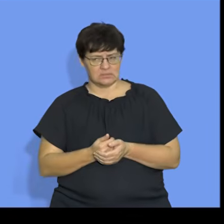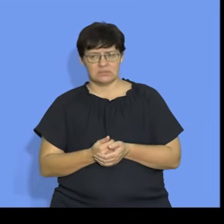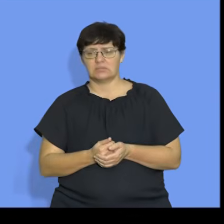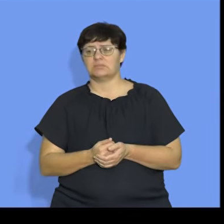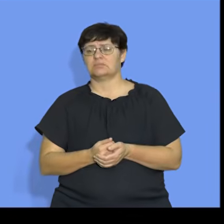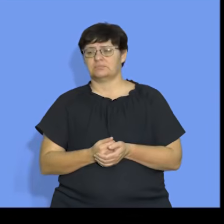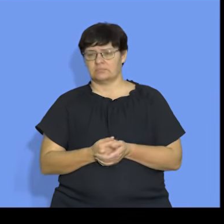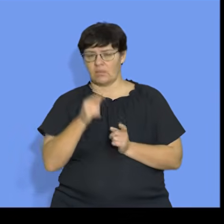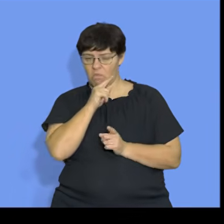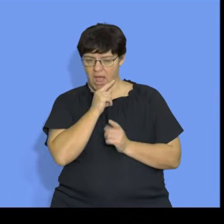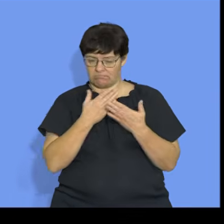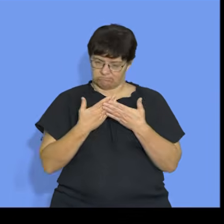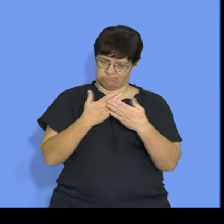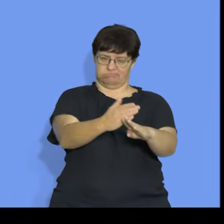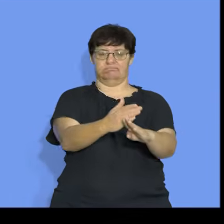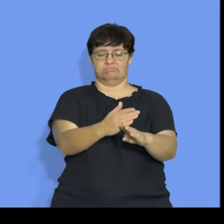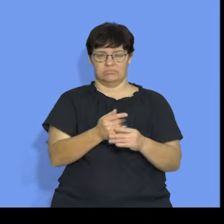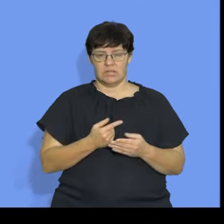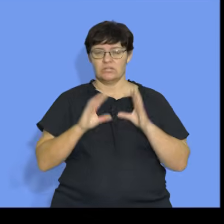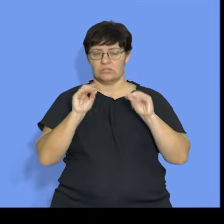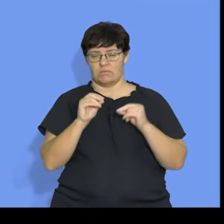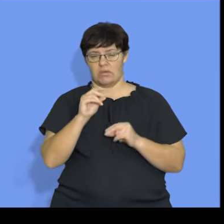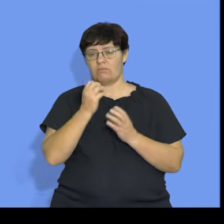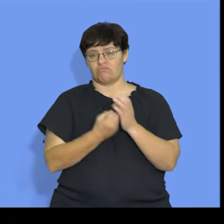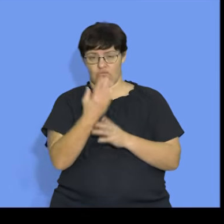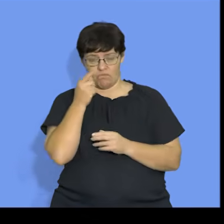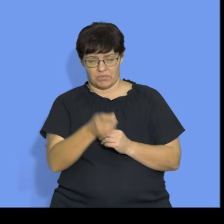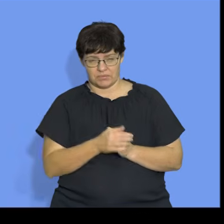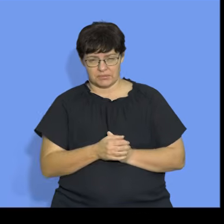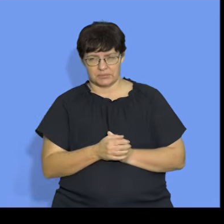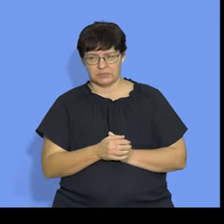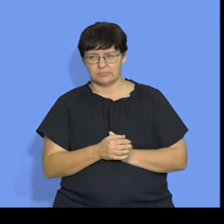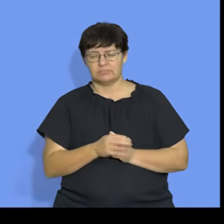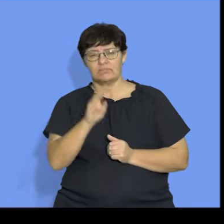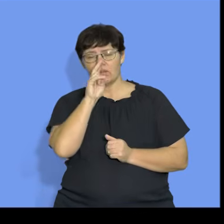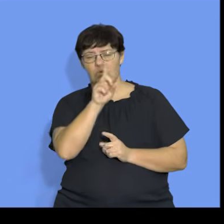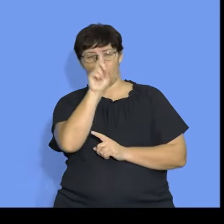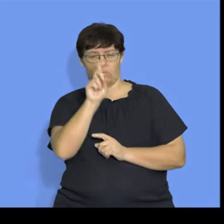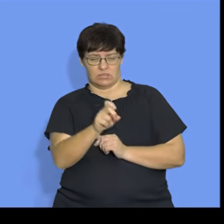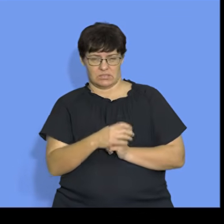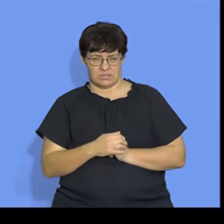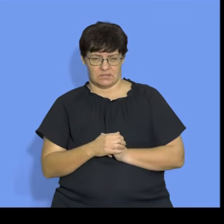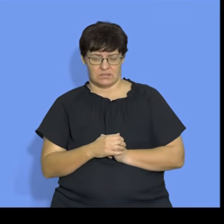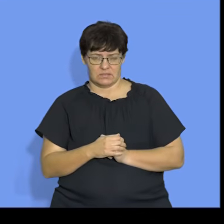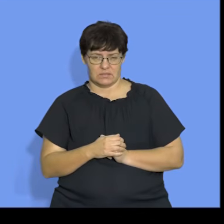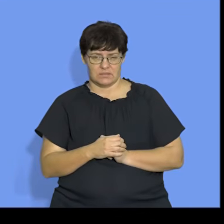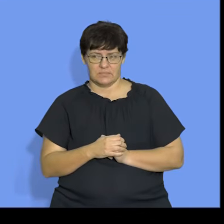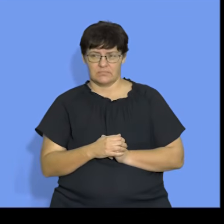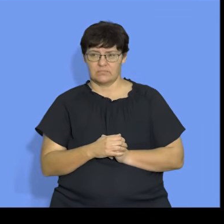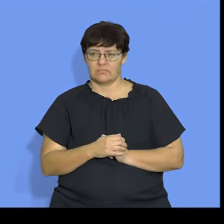fungus was able to stop bacterial growth. Okay, so let's look at the questions. Give